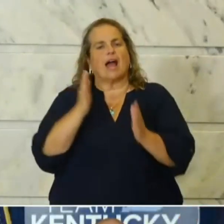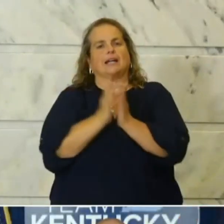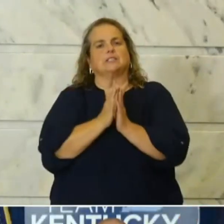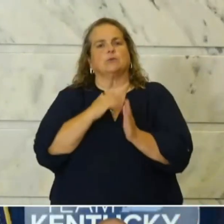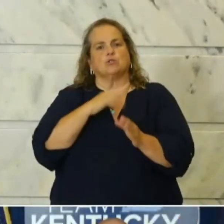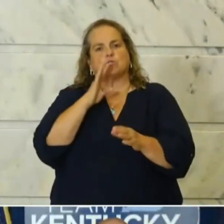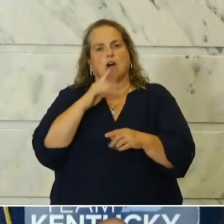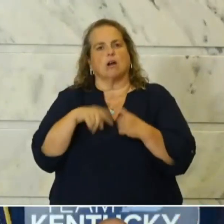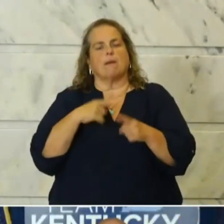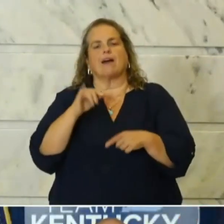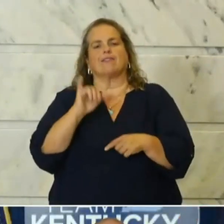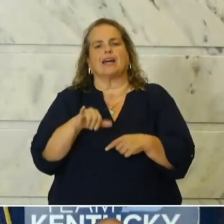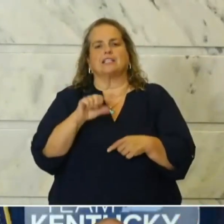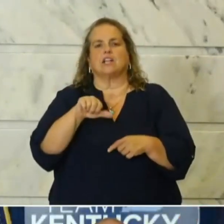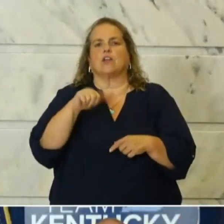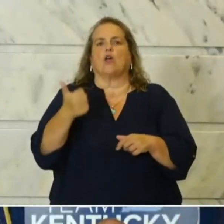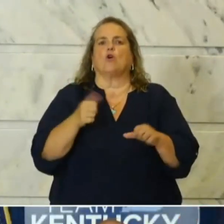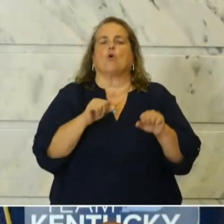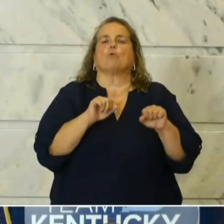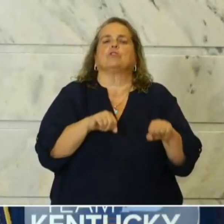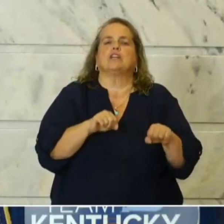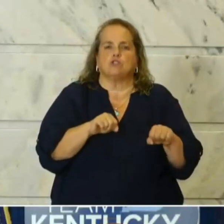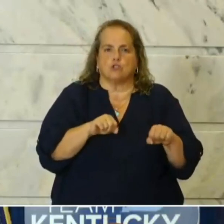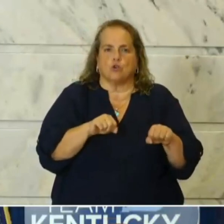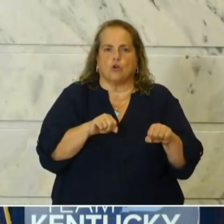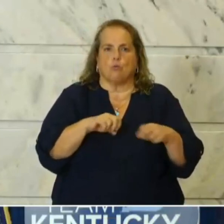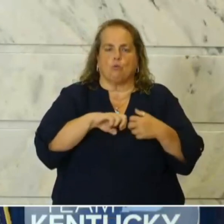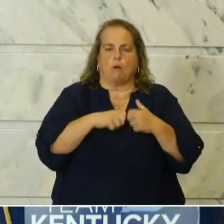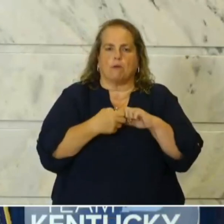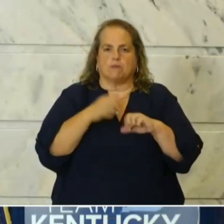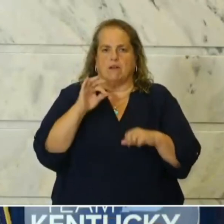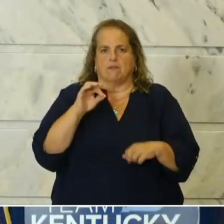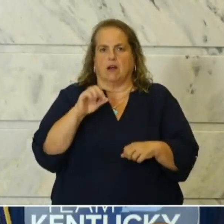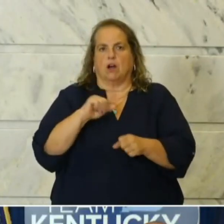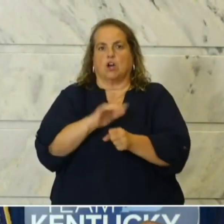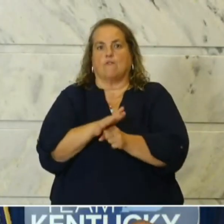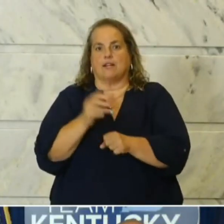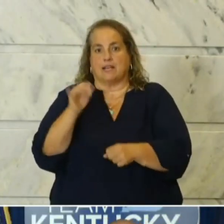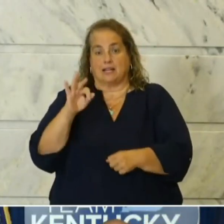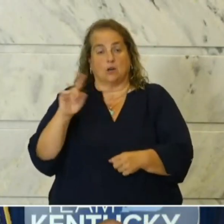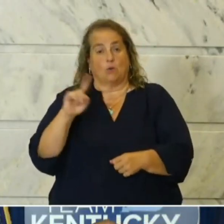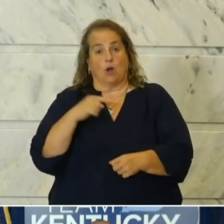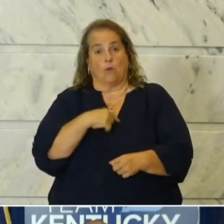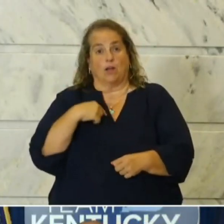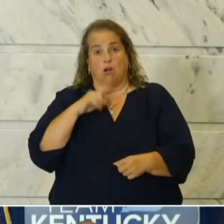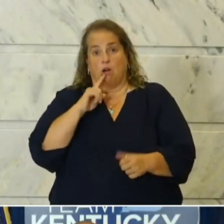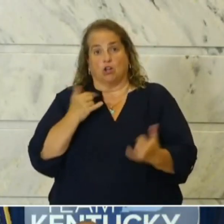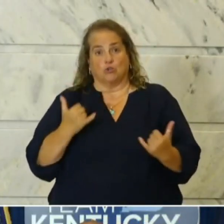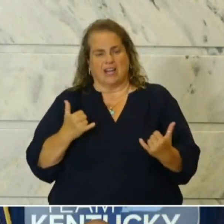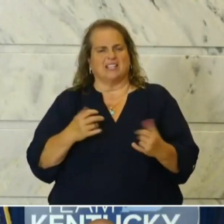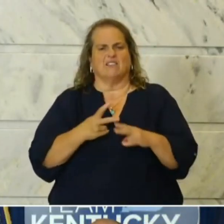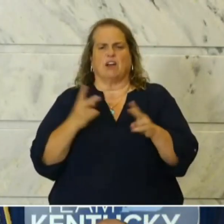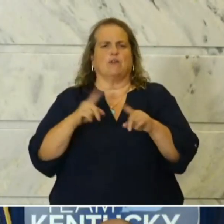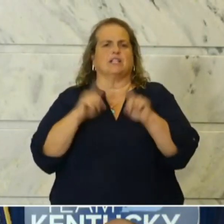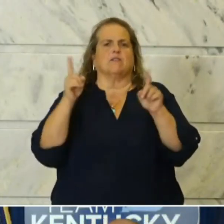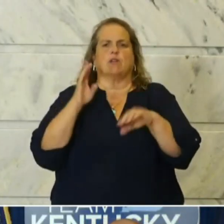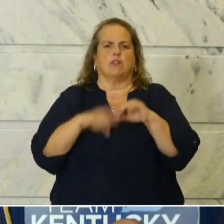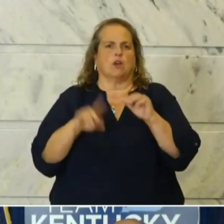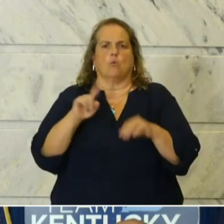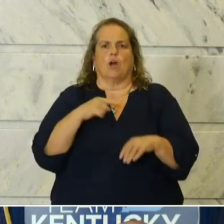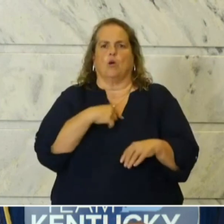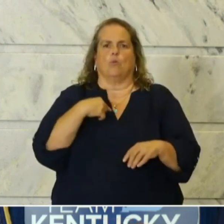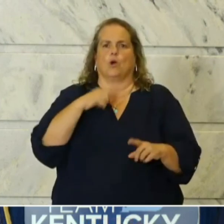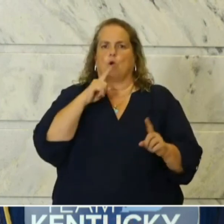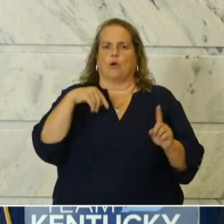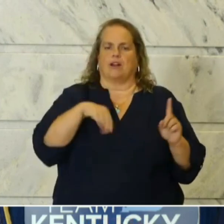is the other potential implications of COVID-19. So I want to show you this. Where we are today is very different, obviously, than where we were in February and